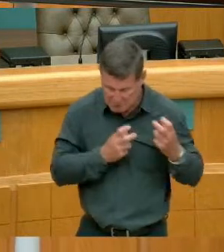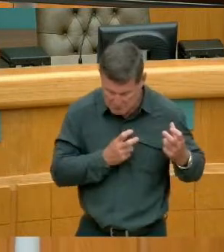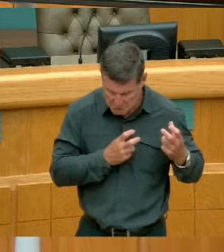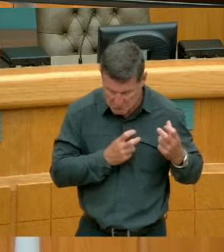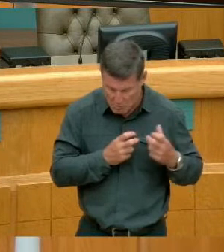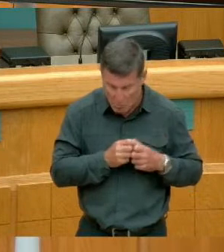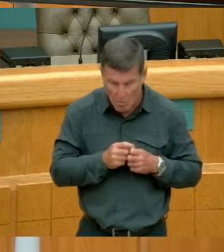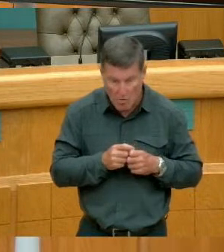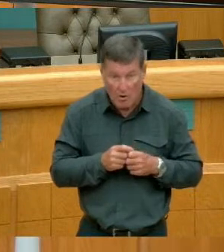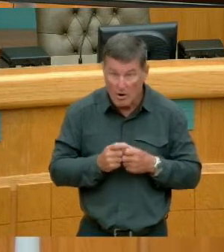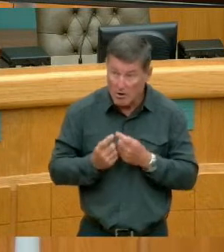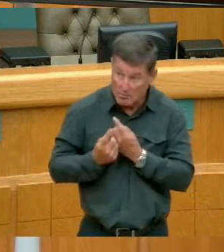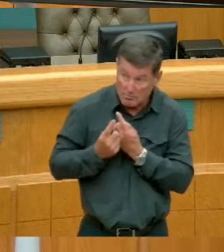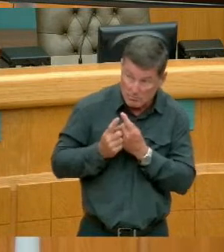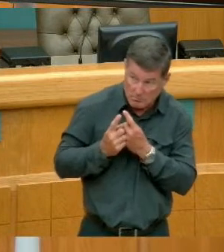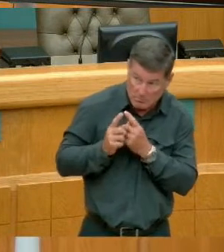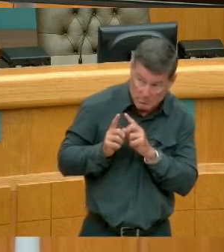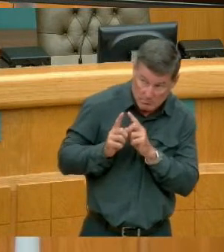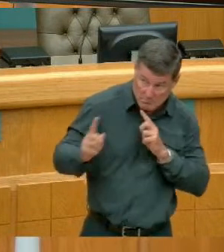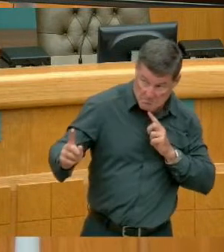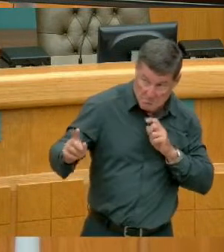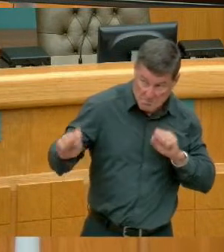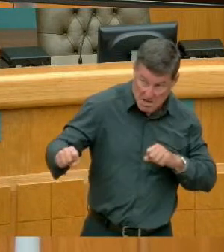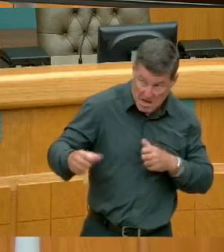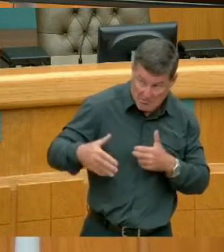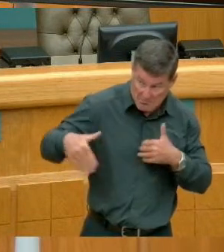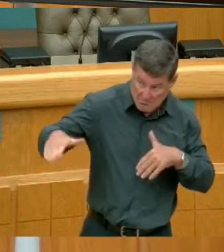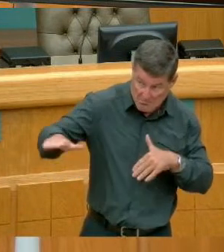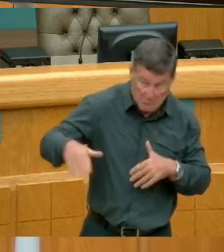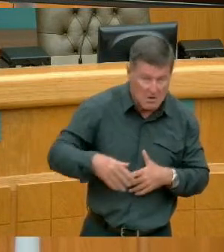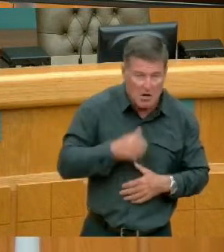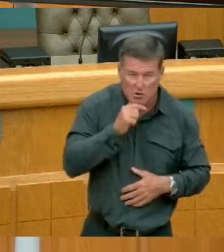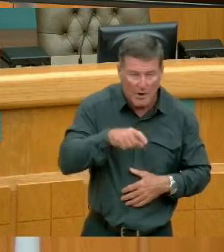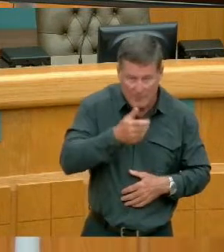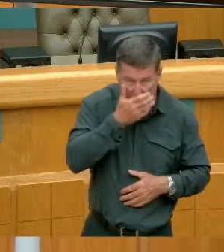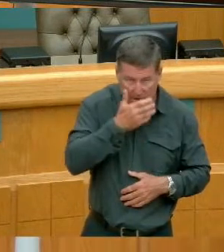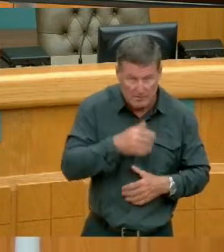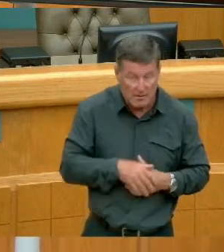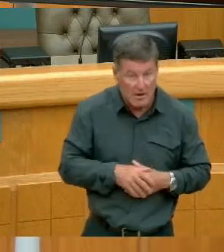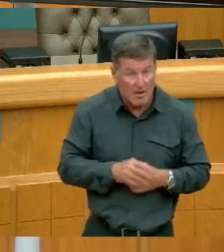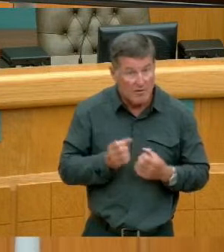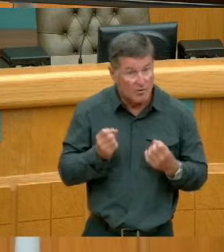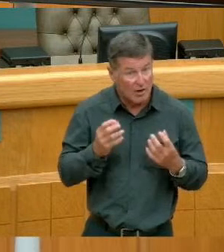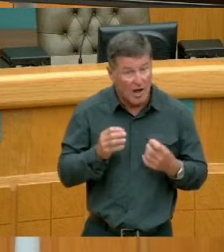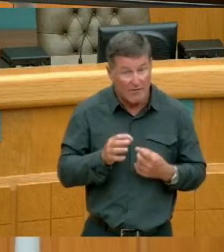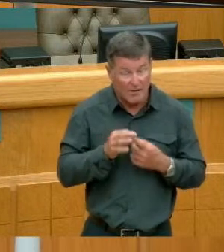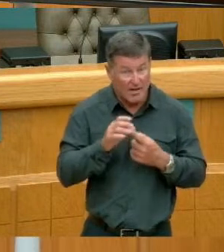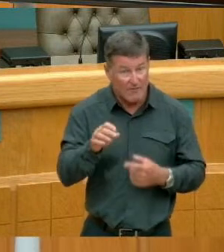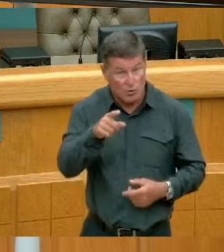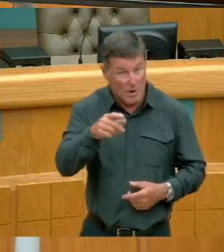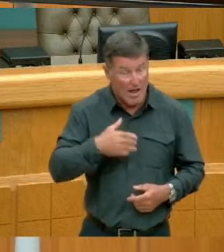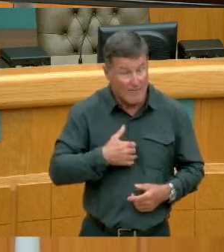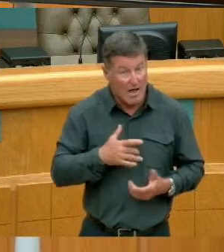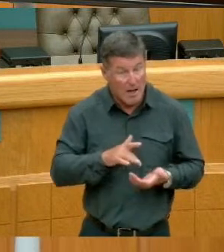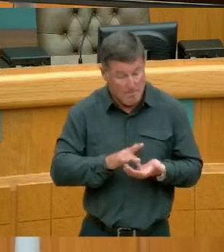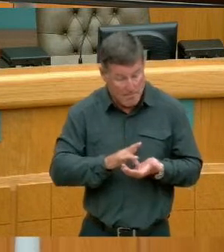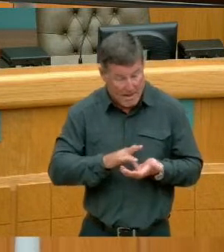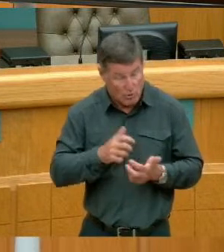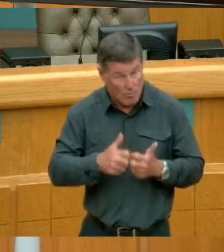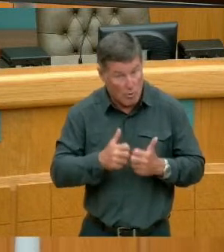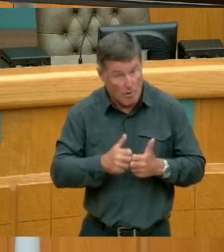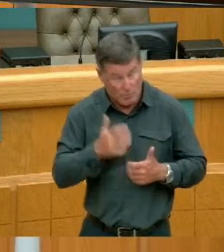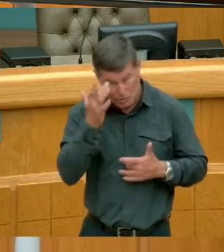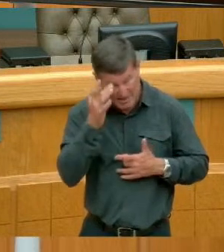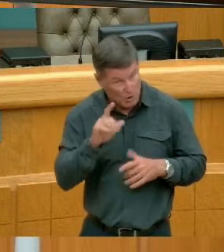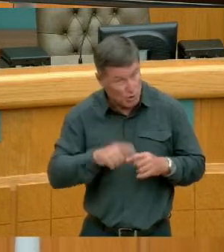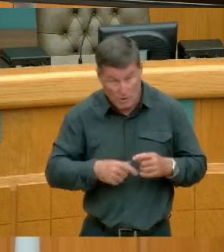or where I can social distance, you don't have to wear the mask. So there are a lot of exceptions. If you have a medical problem with masks, you don't have to